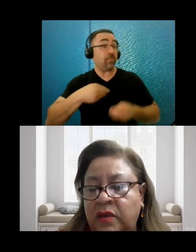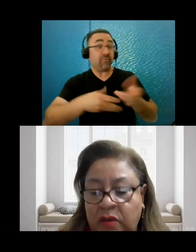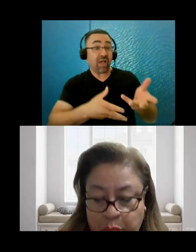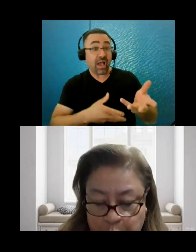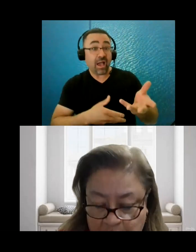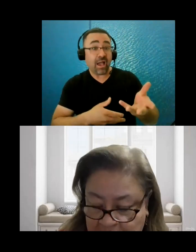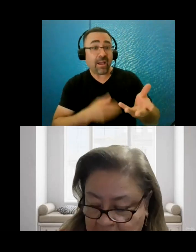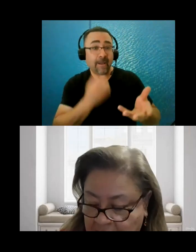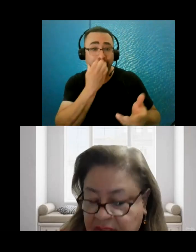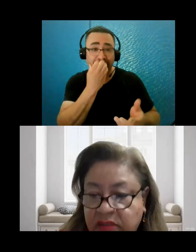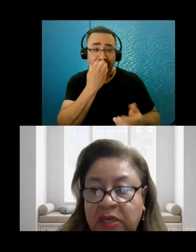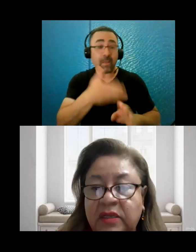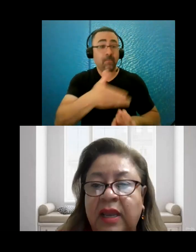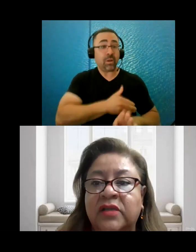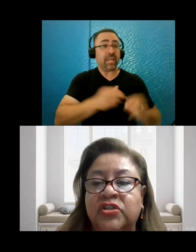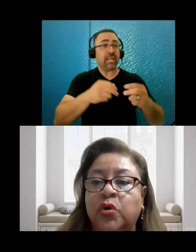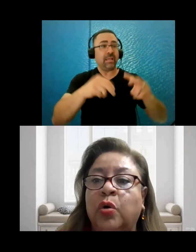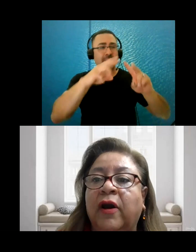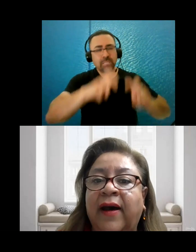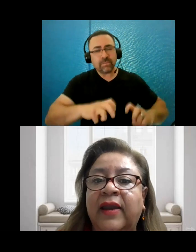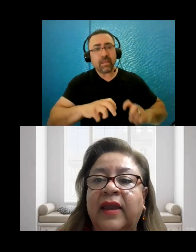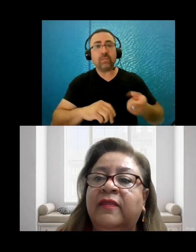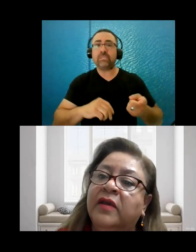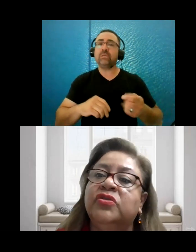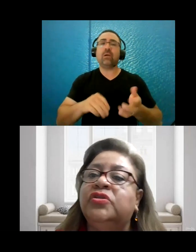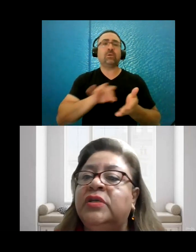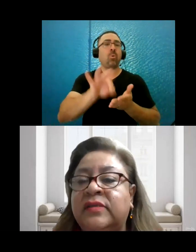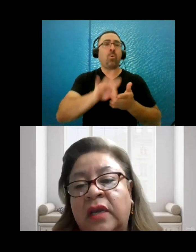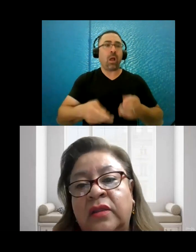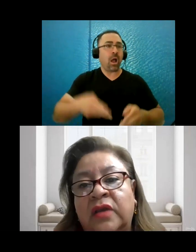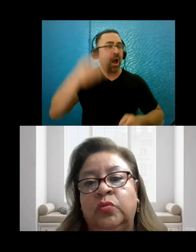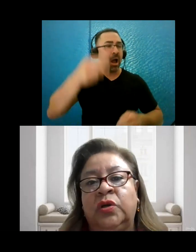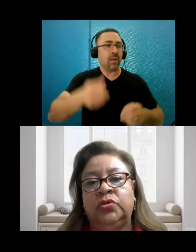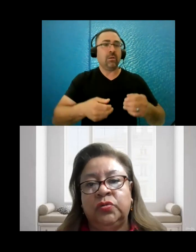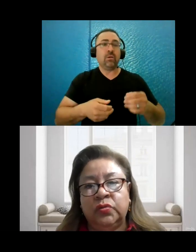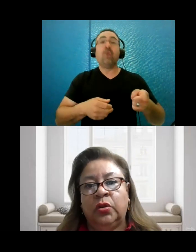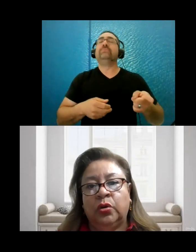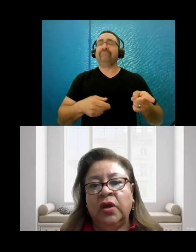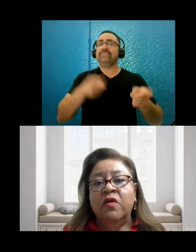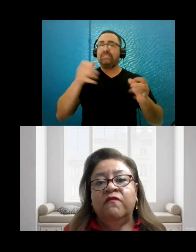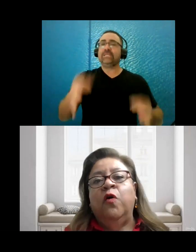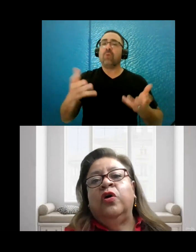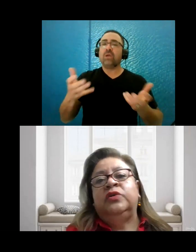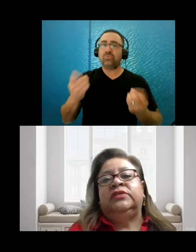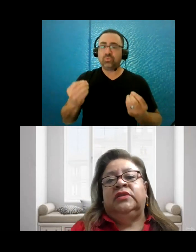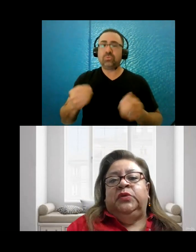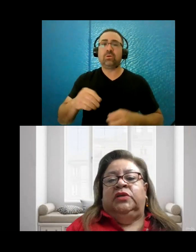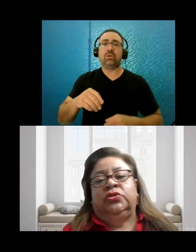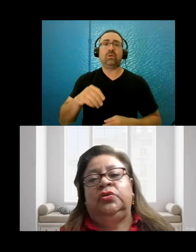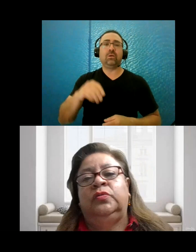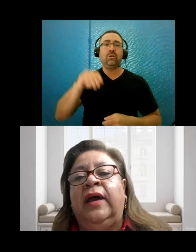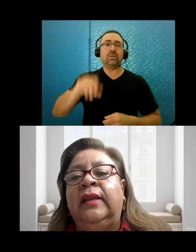with the pre-assessment and she scored high, and then she decided that she wanted to do the long form, which